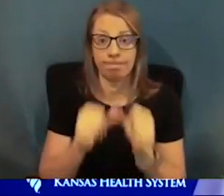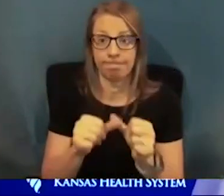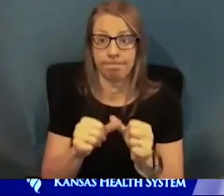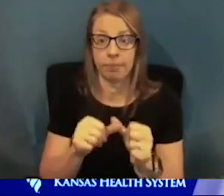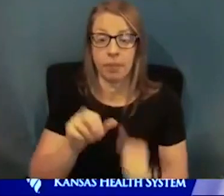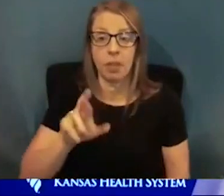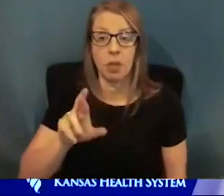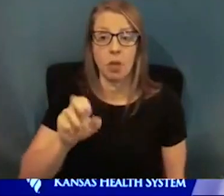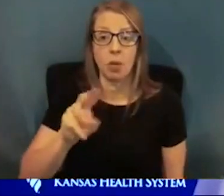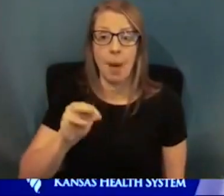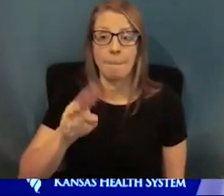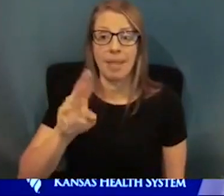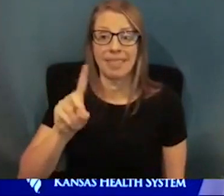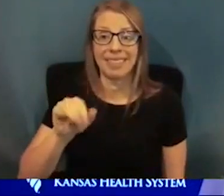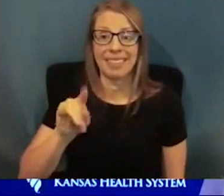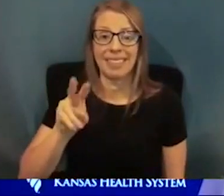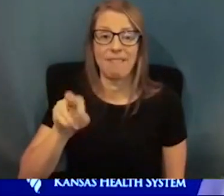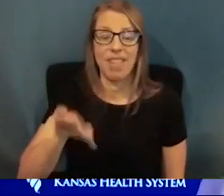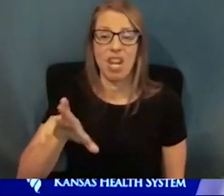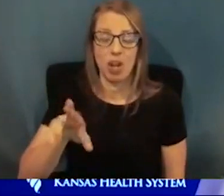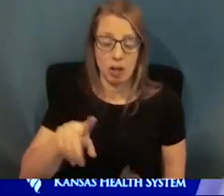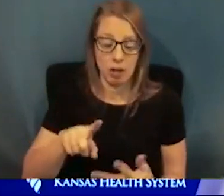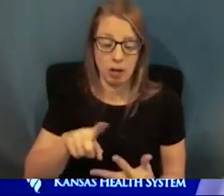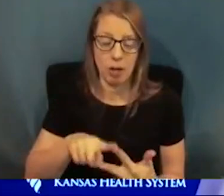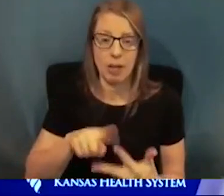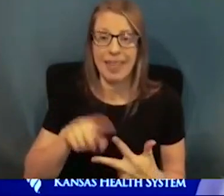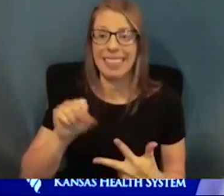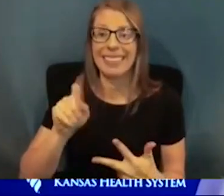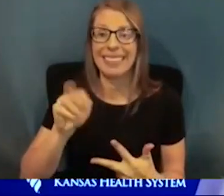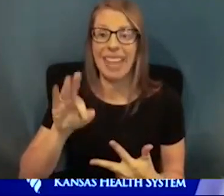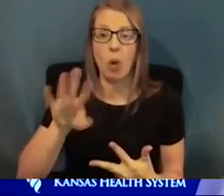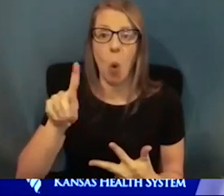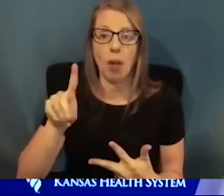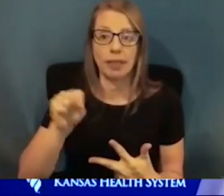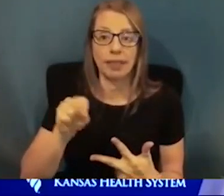remdesivir, steroids if you meet that criteria, other